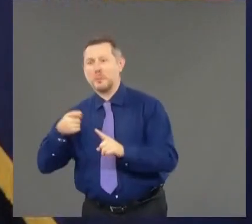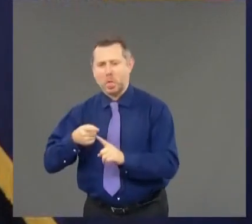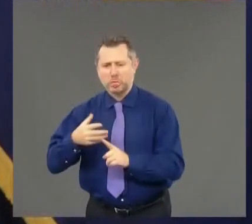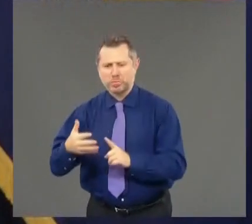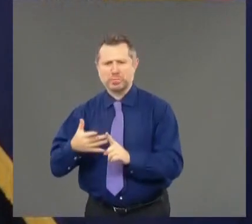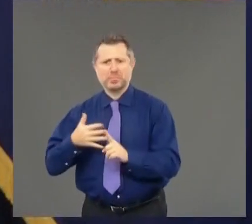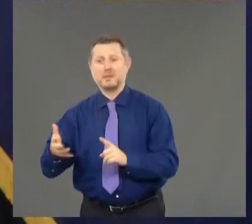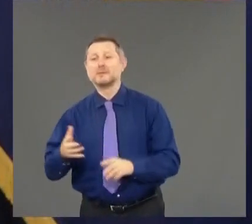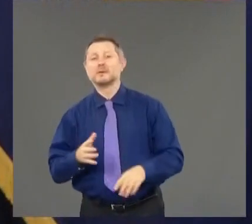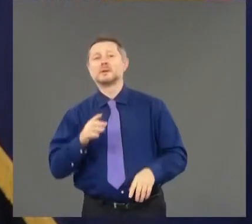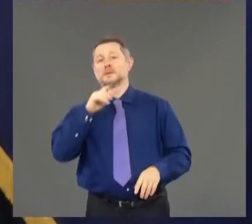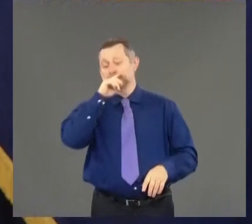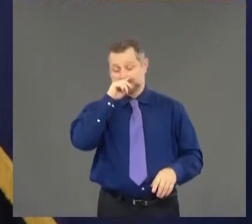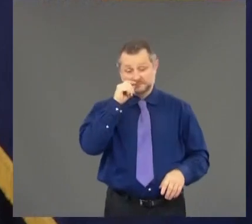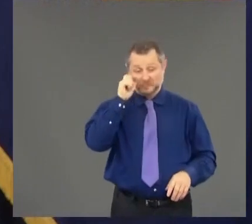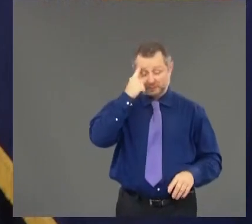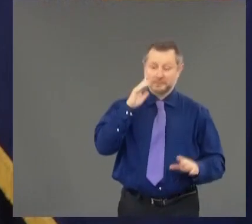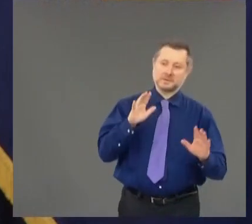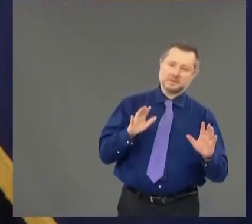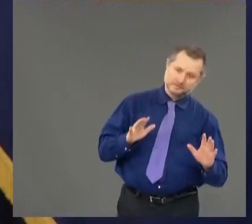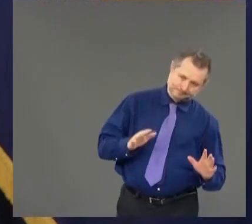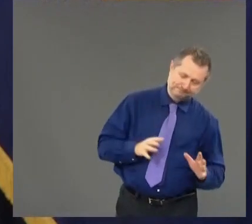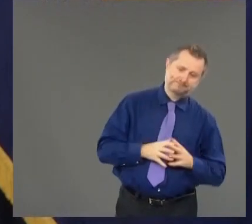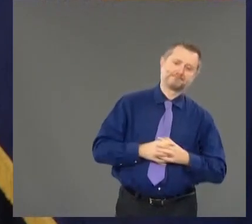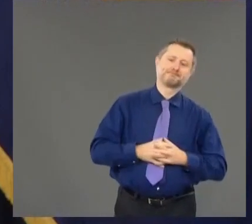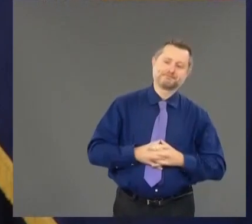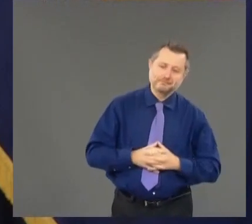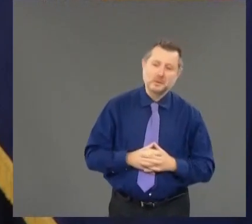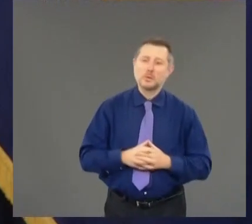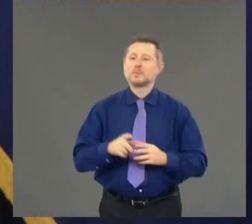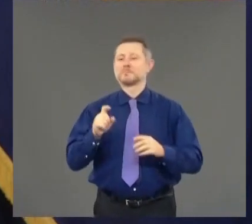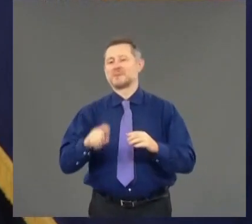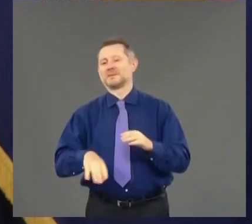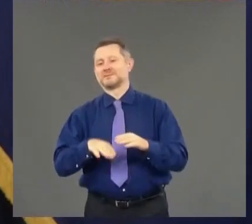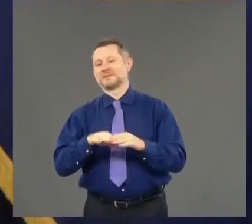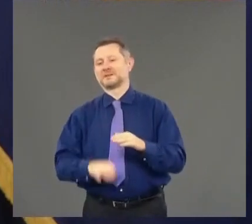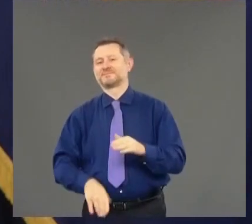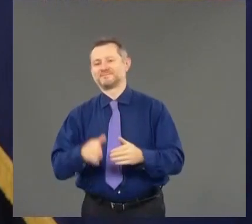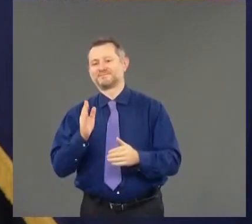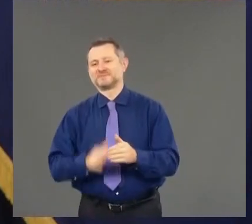First of all, it must be done in 9 months. Must.